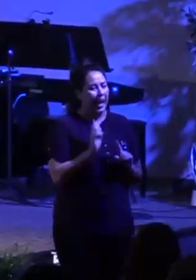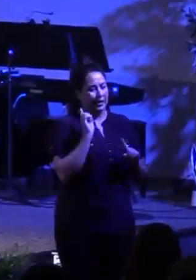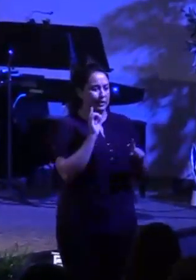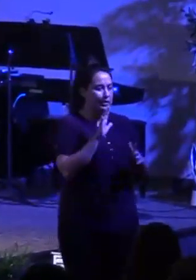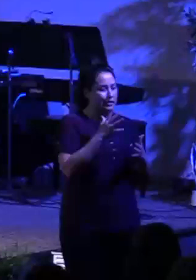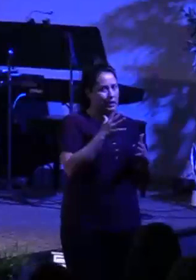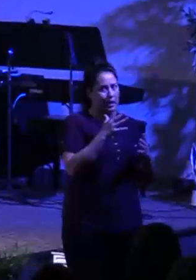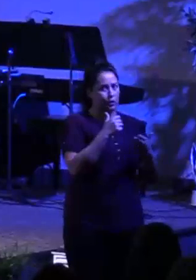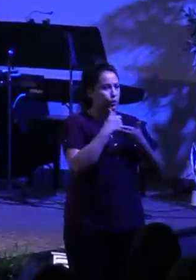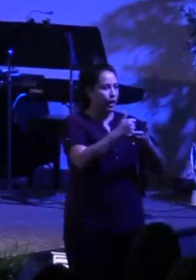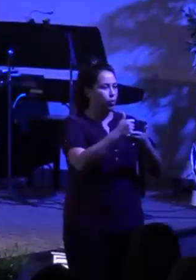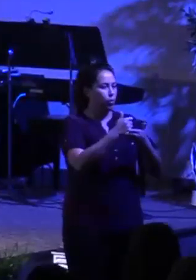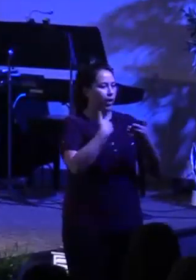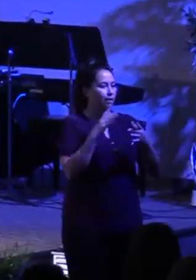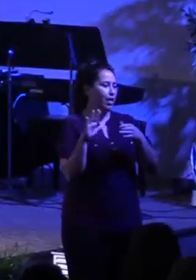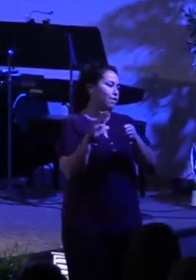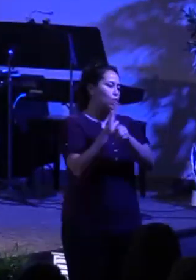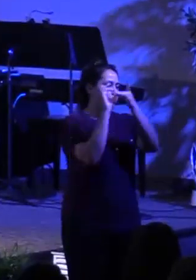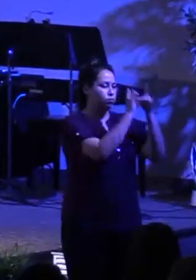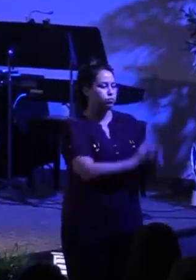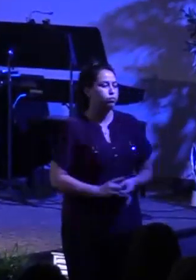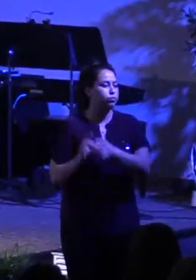bring it full circle to Jesus.